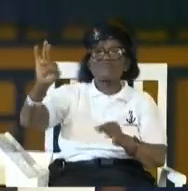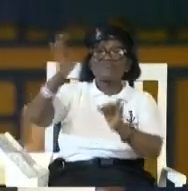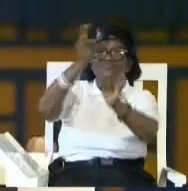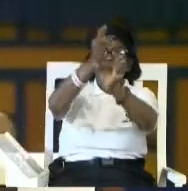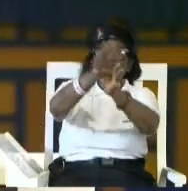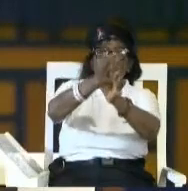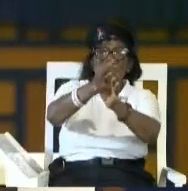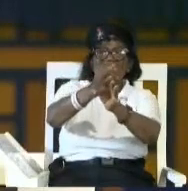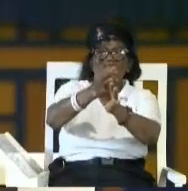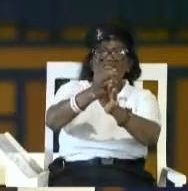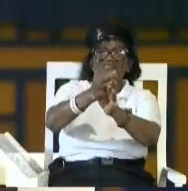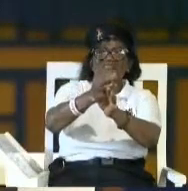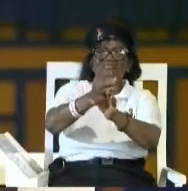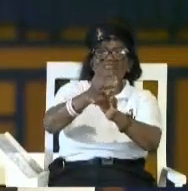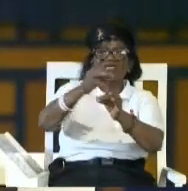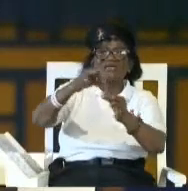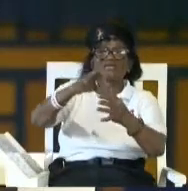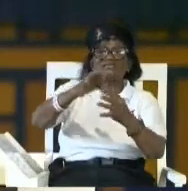Selection,